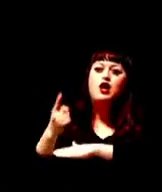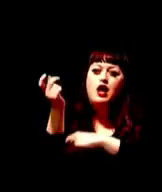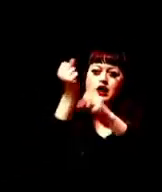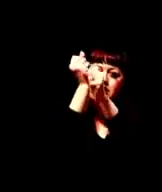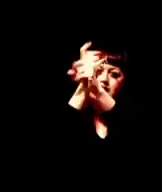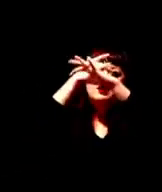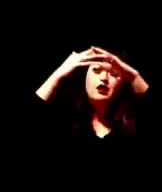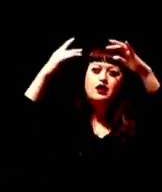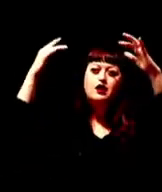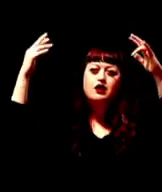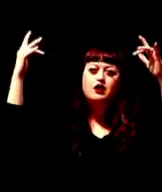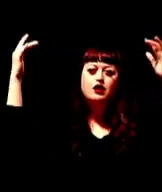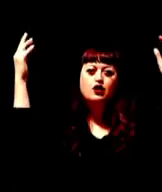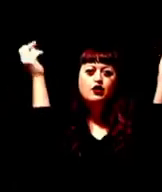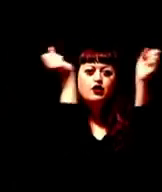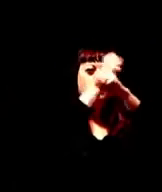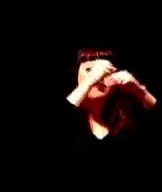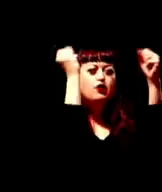rockets